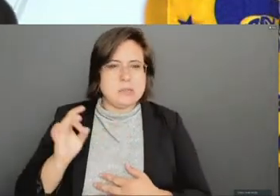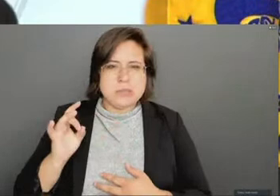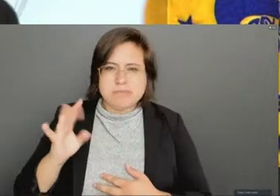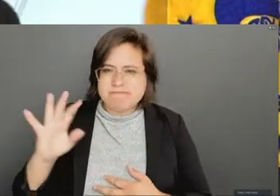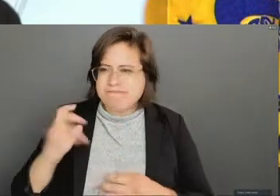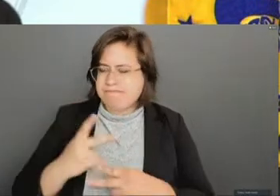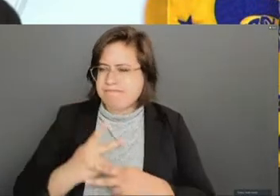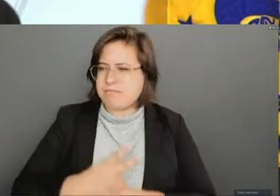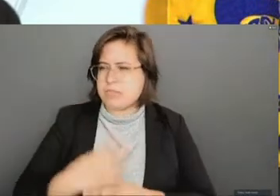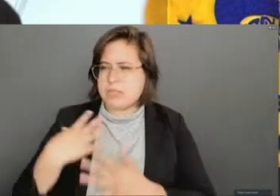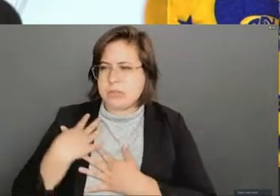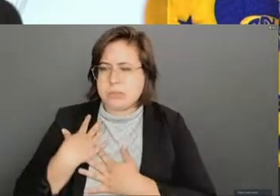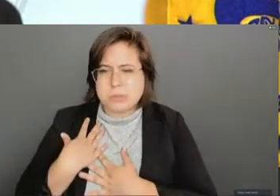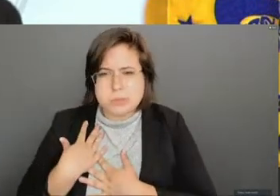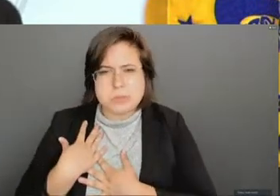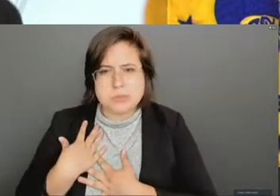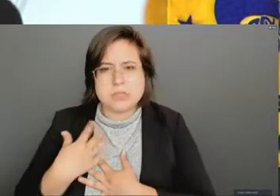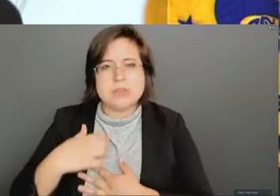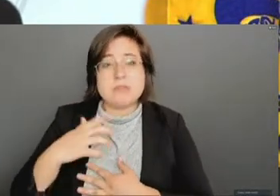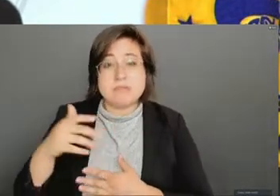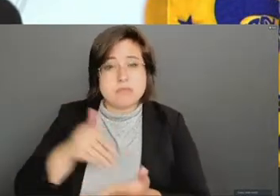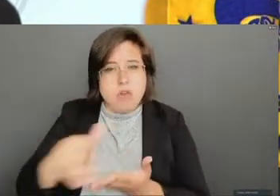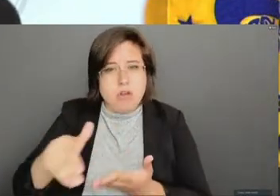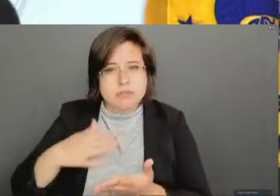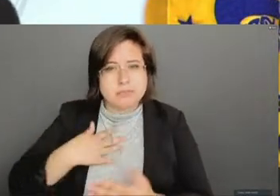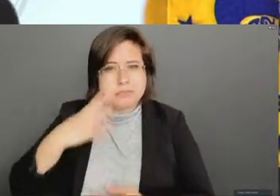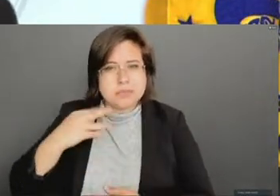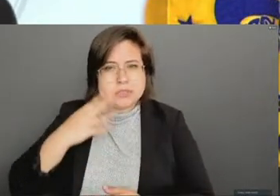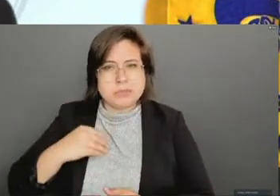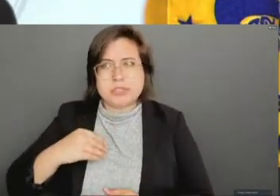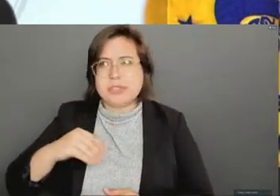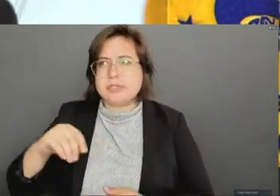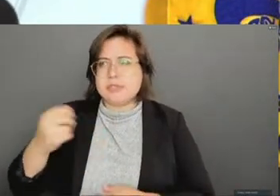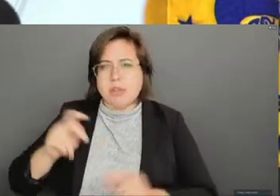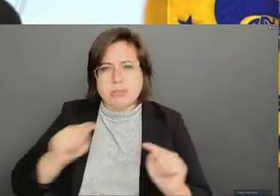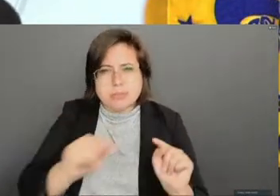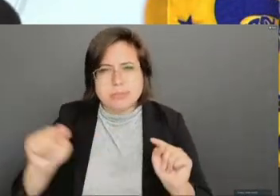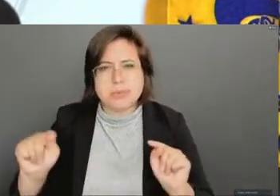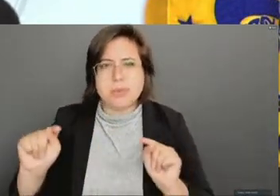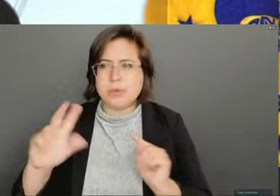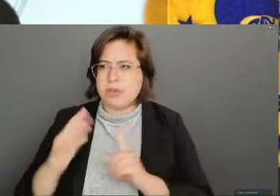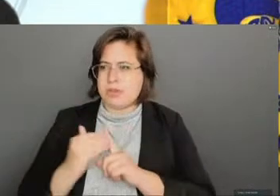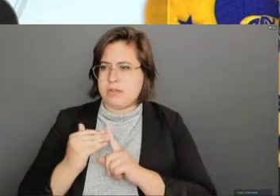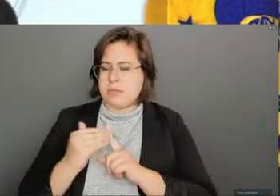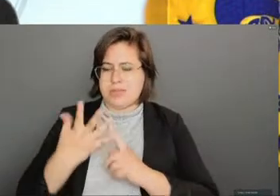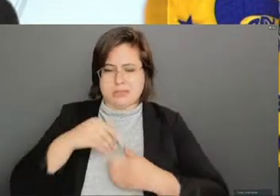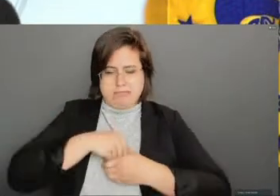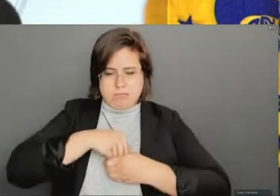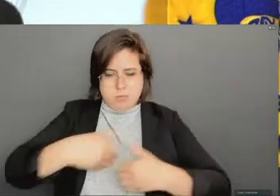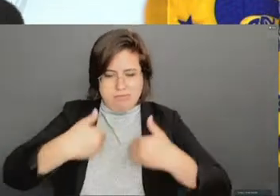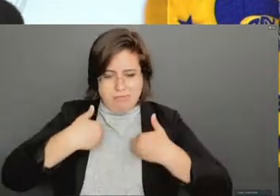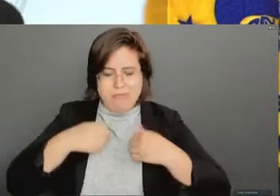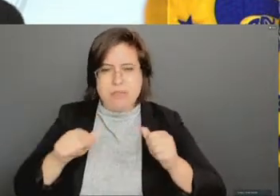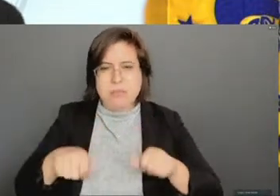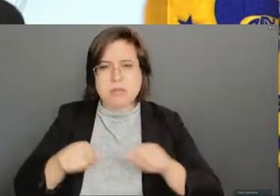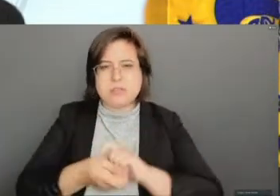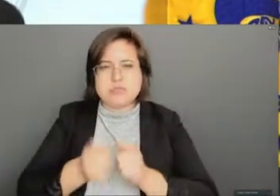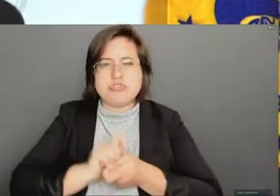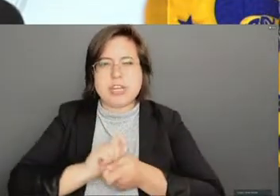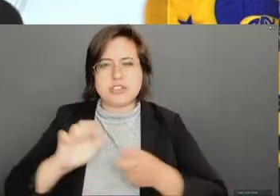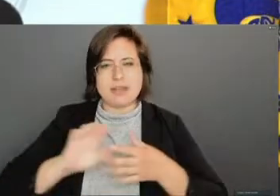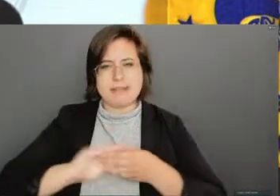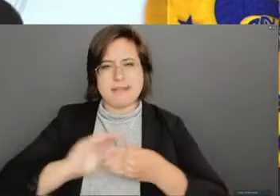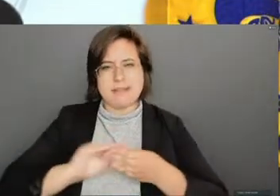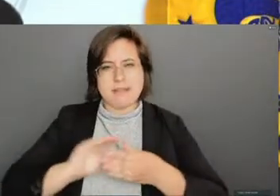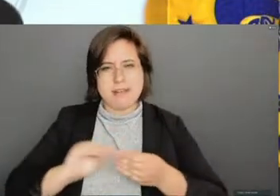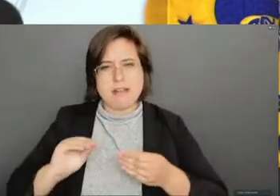I'm reminded constantly through my experience and the experience of others that we have within us the ability to change that narrative, to change